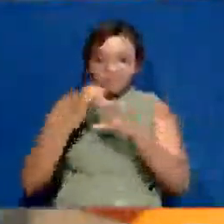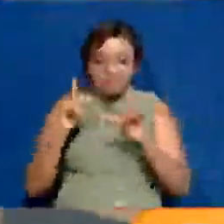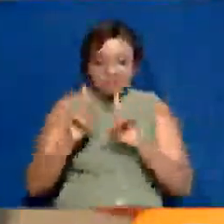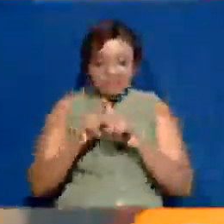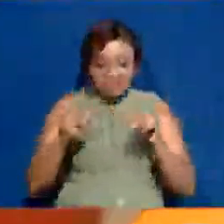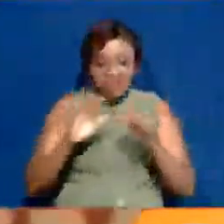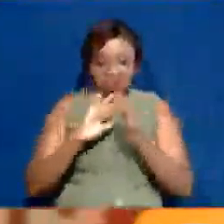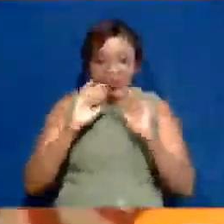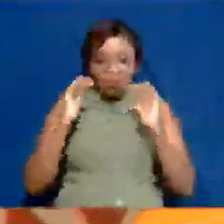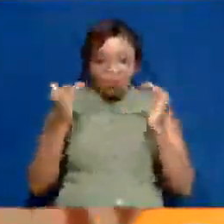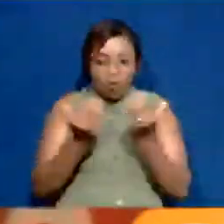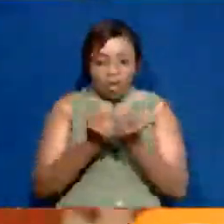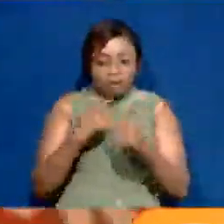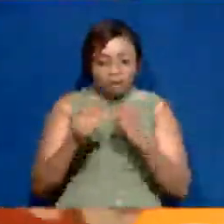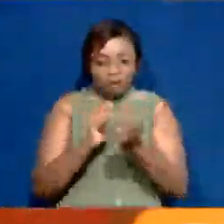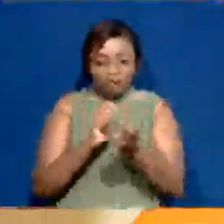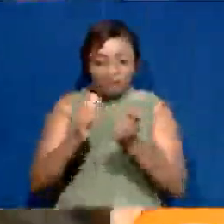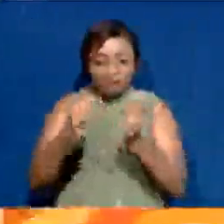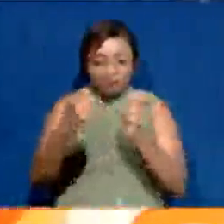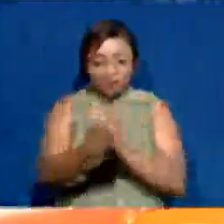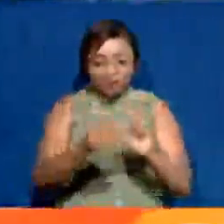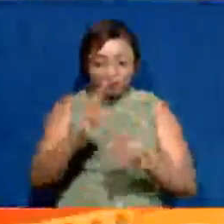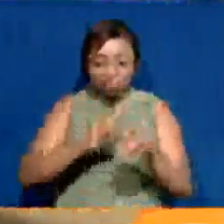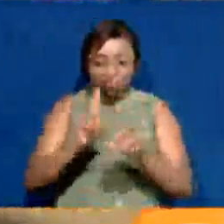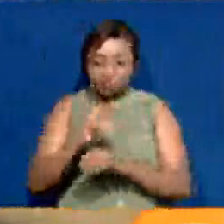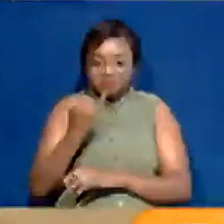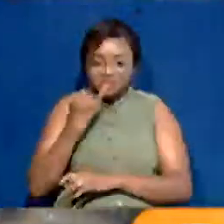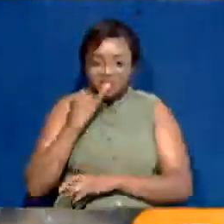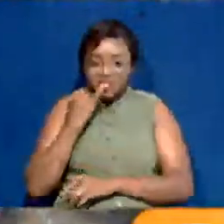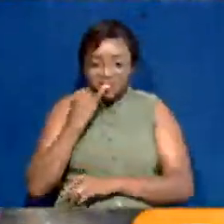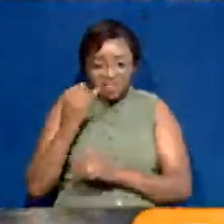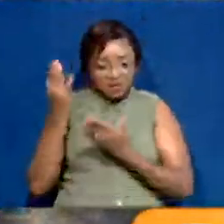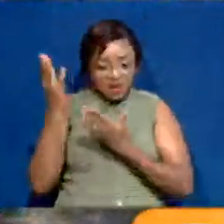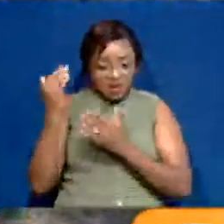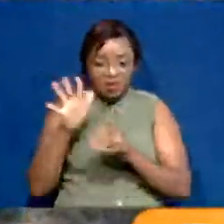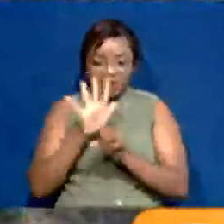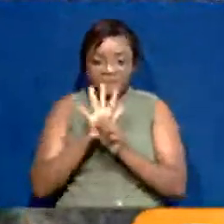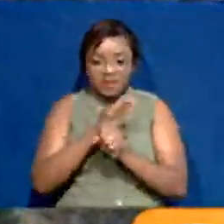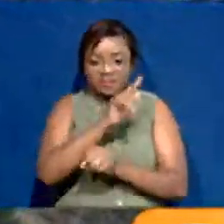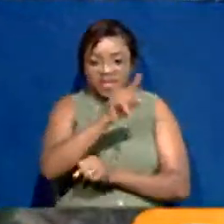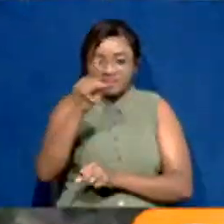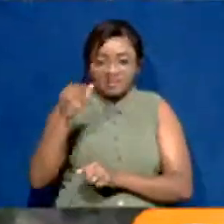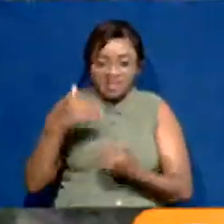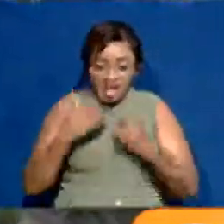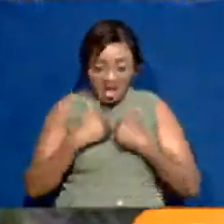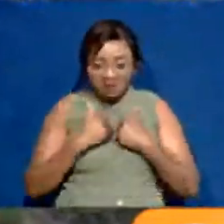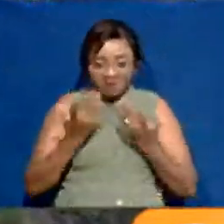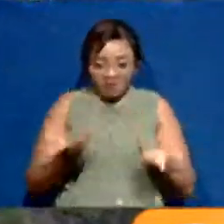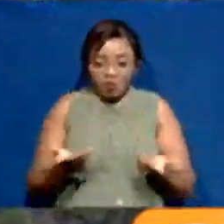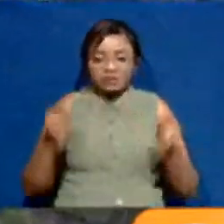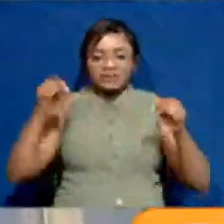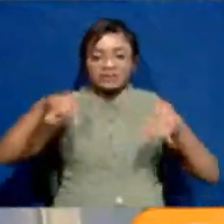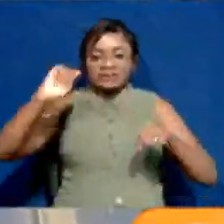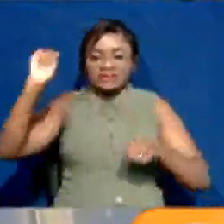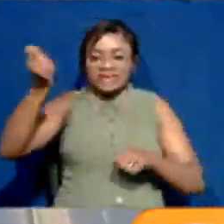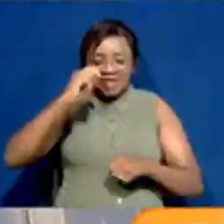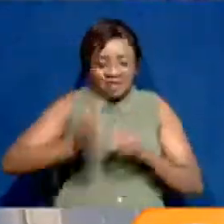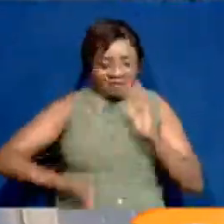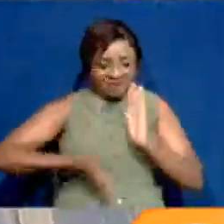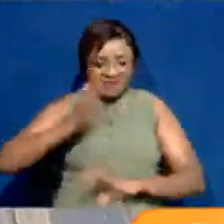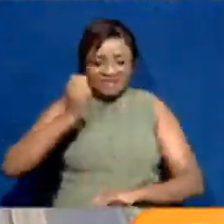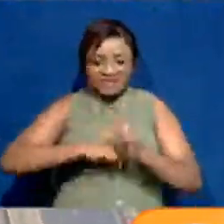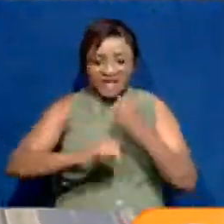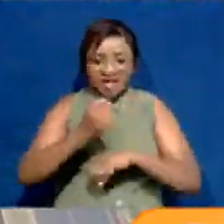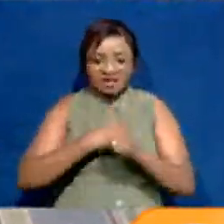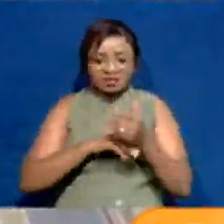world rapidly shifts to electric mobility, it's the hope of many stakeholders that Kenya will be quick to take the